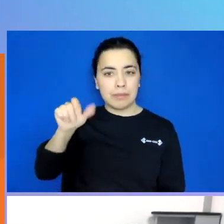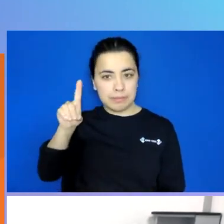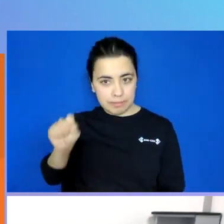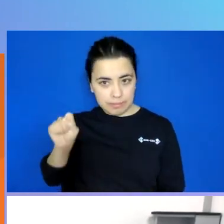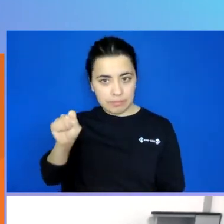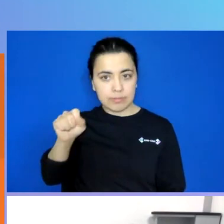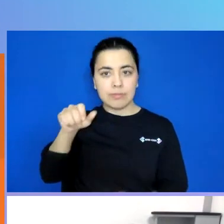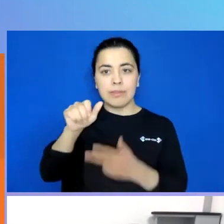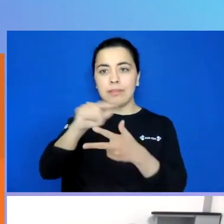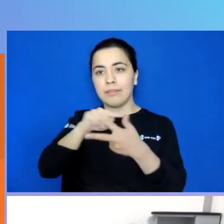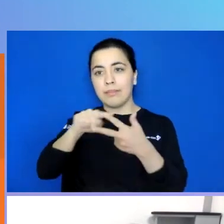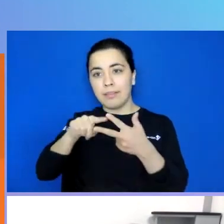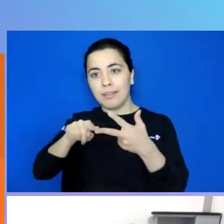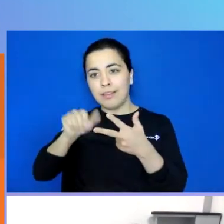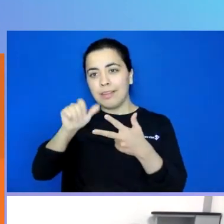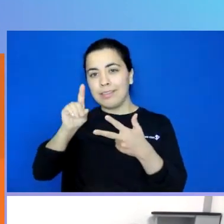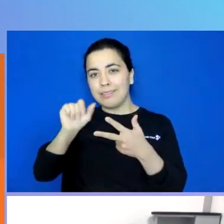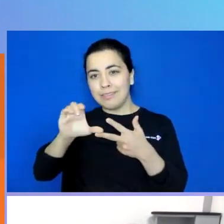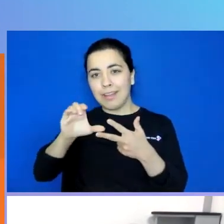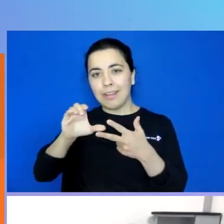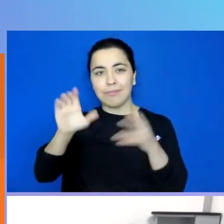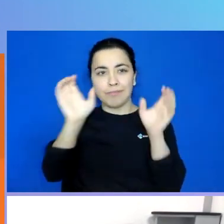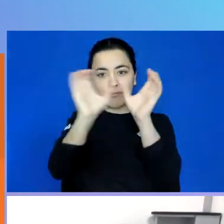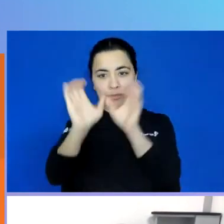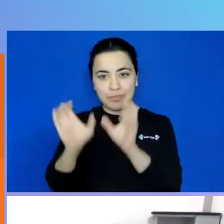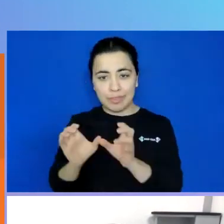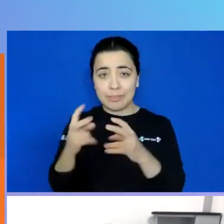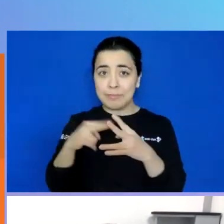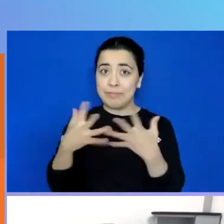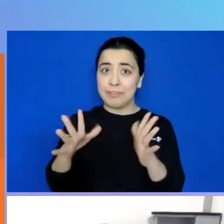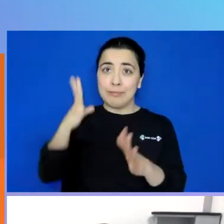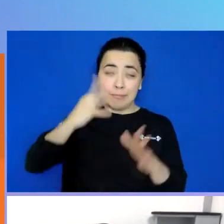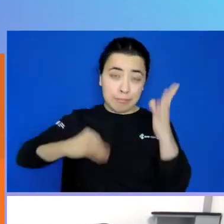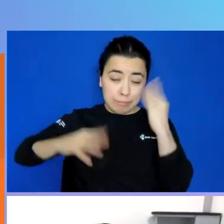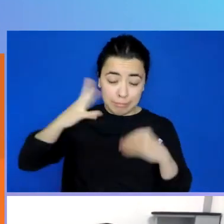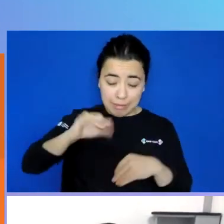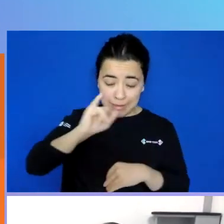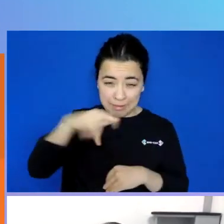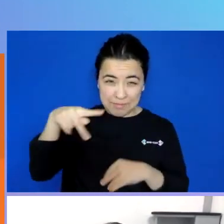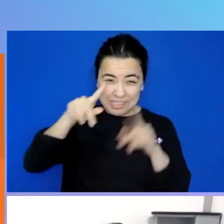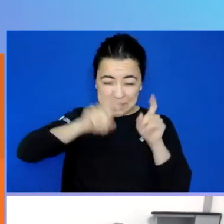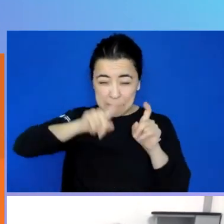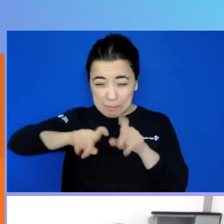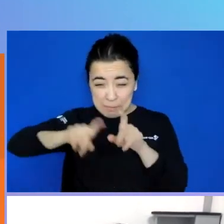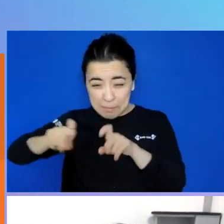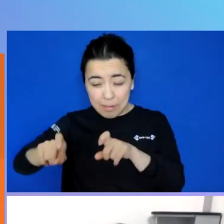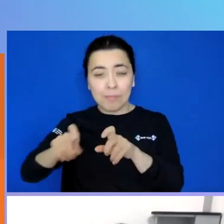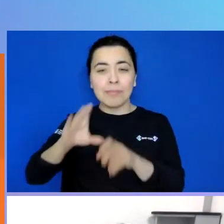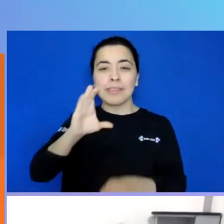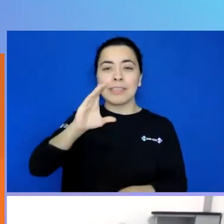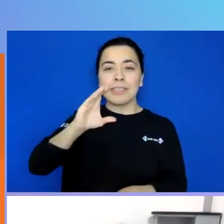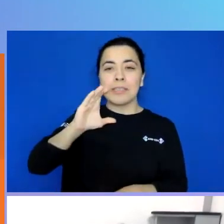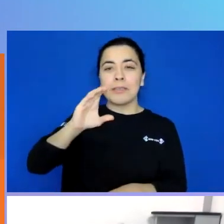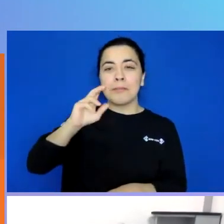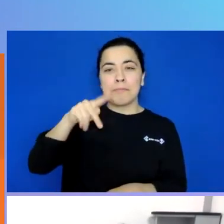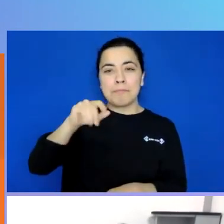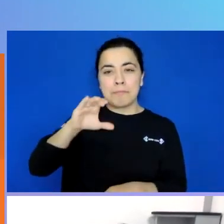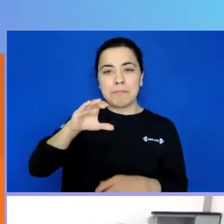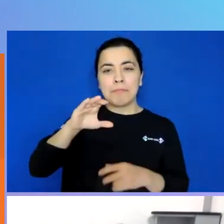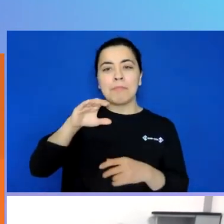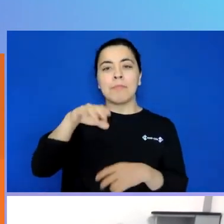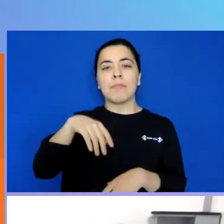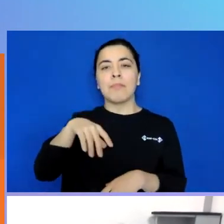ADAC certified. So that means I've been through a lot of IAAP exams, both the CPAC, the WAS, and